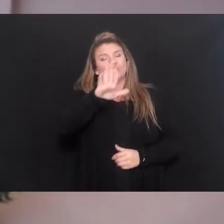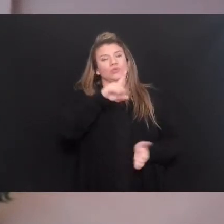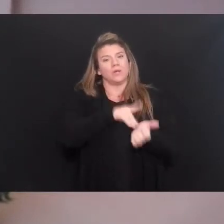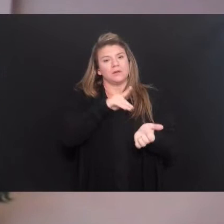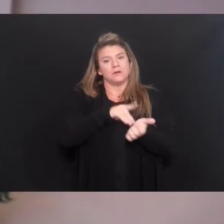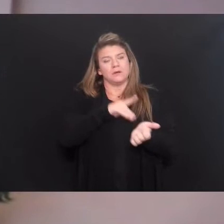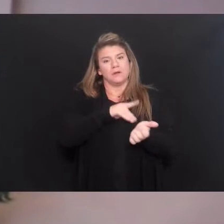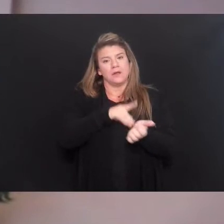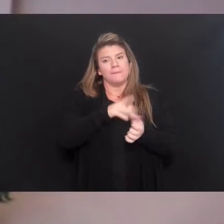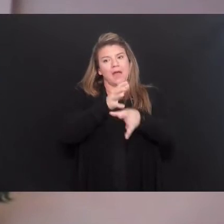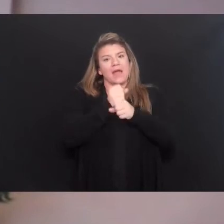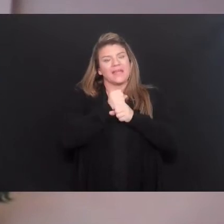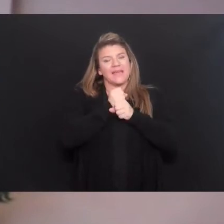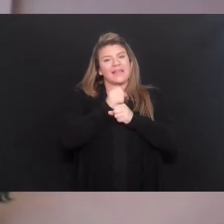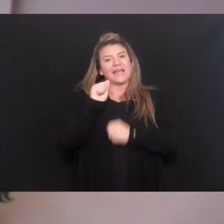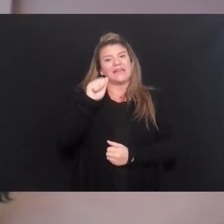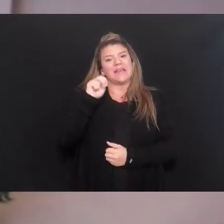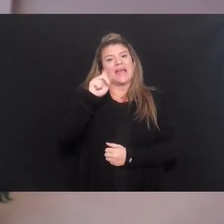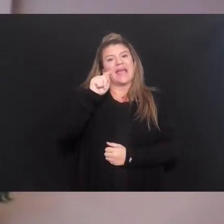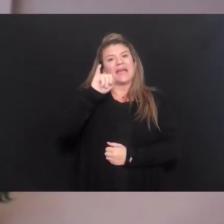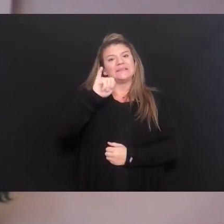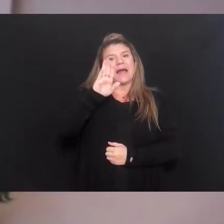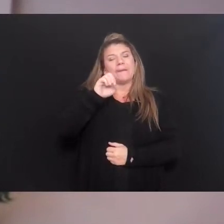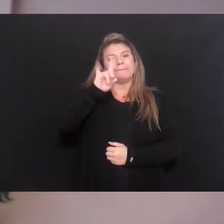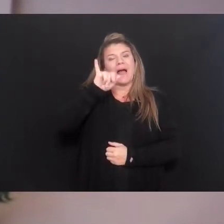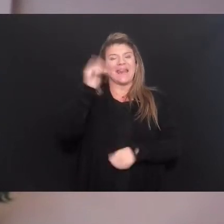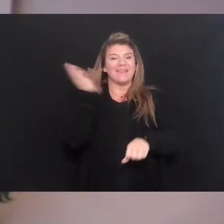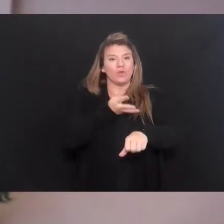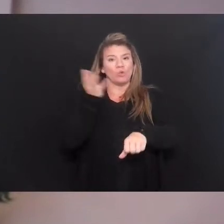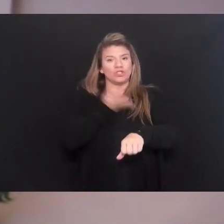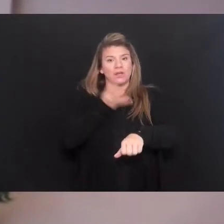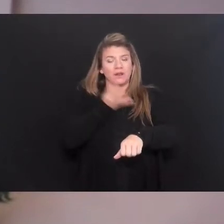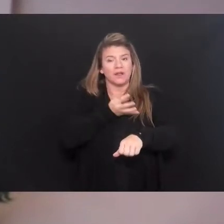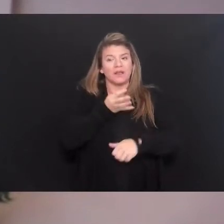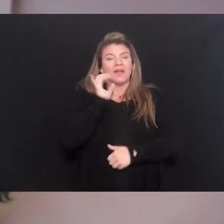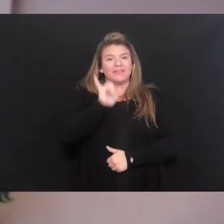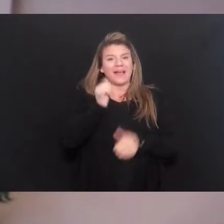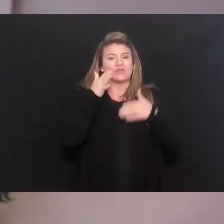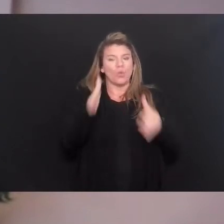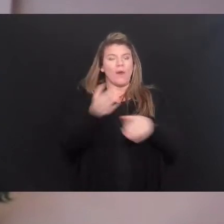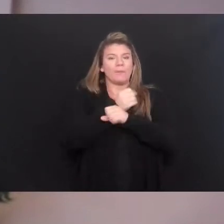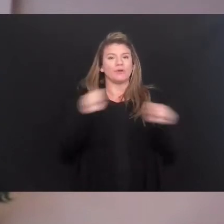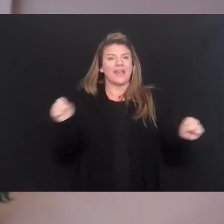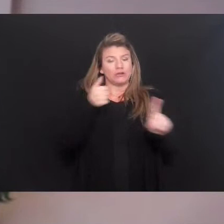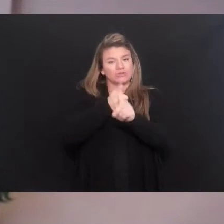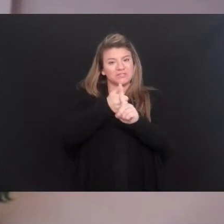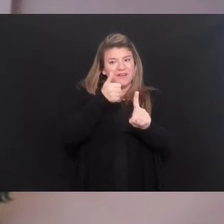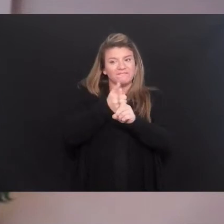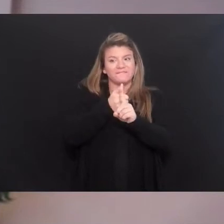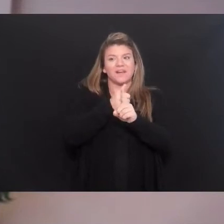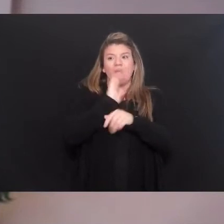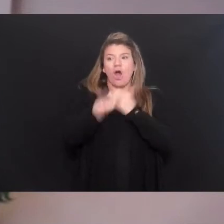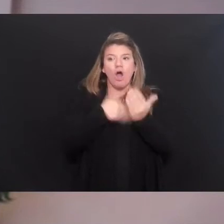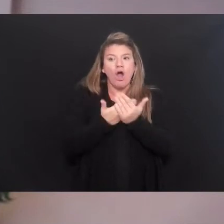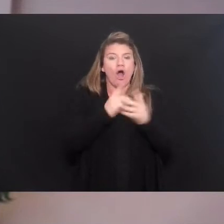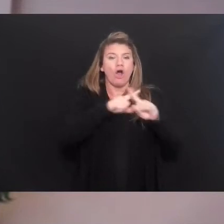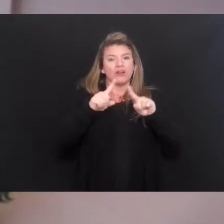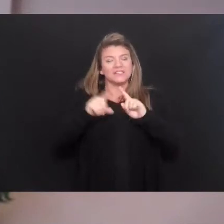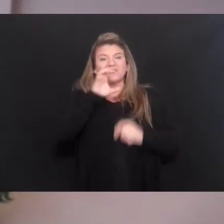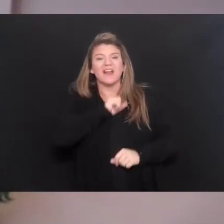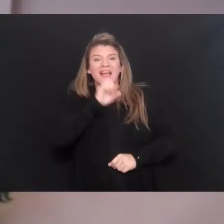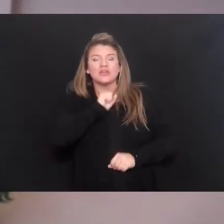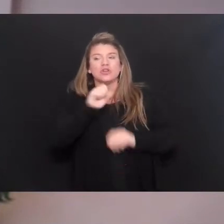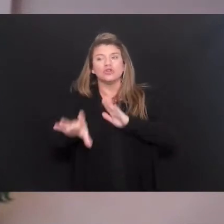about getting an antibody infusion. Certainly the way to protect yourself at all ages is to choose